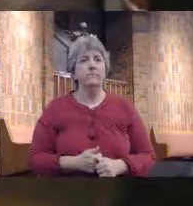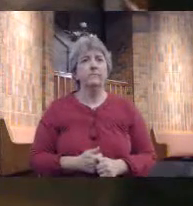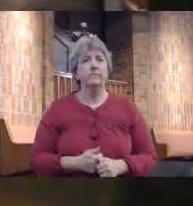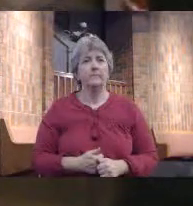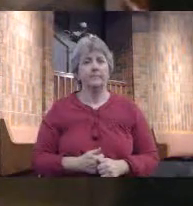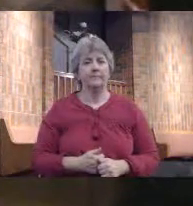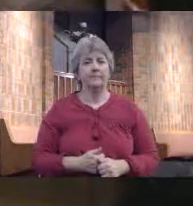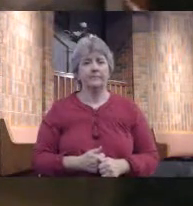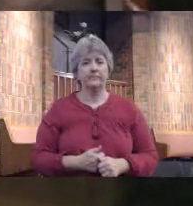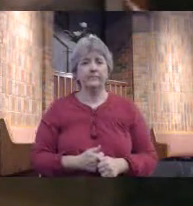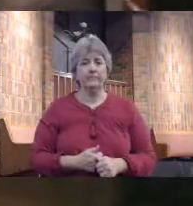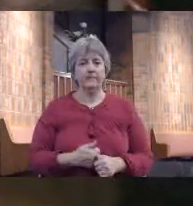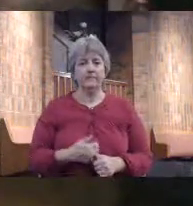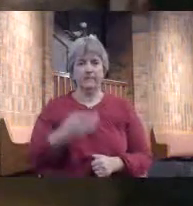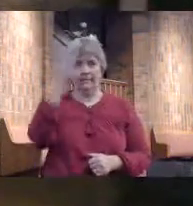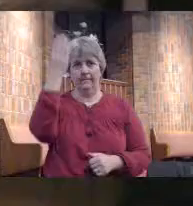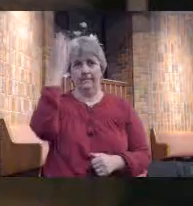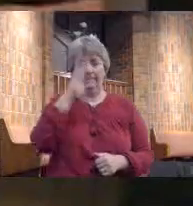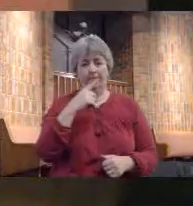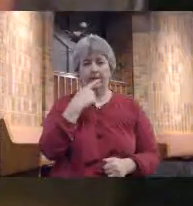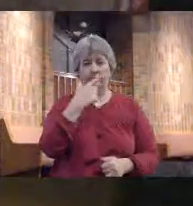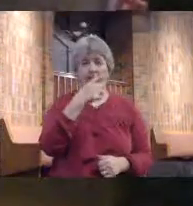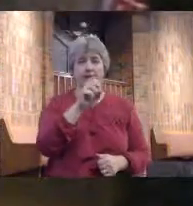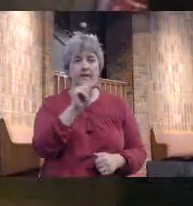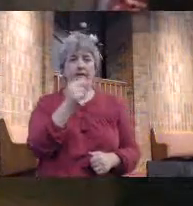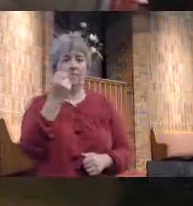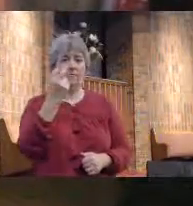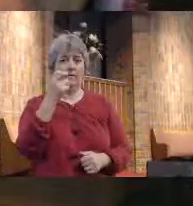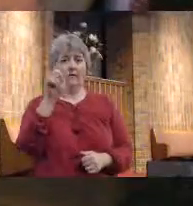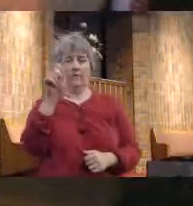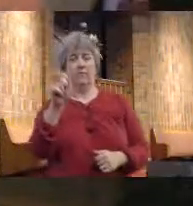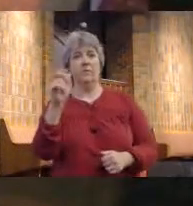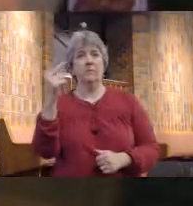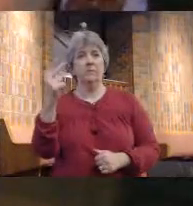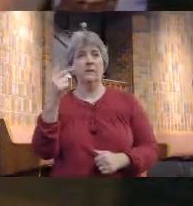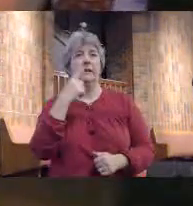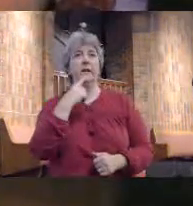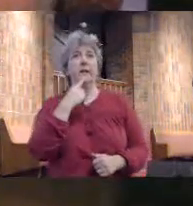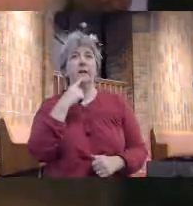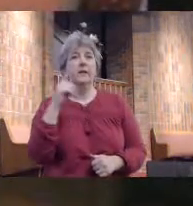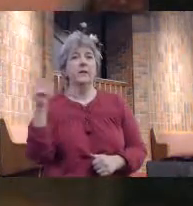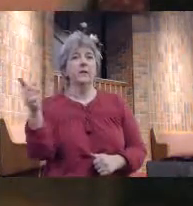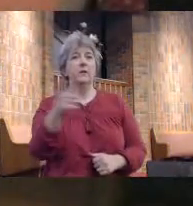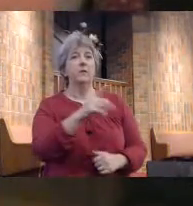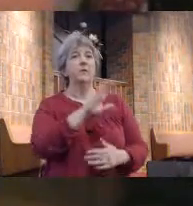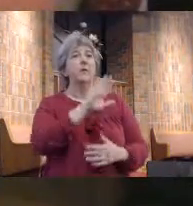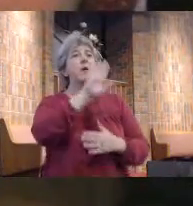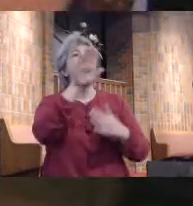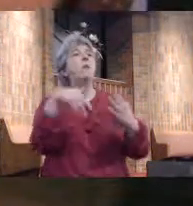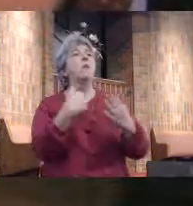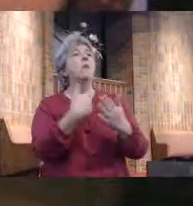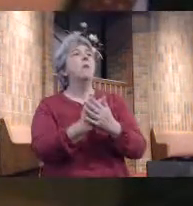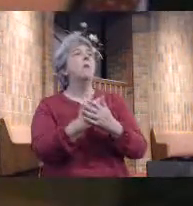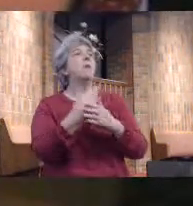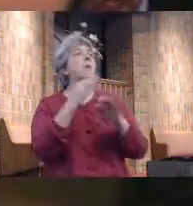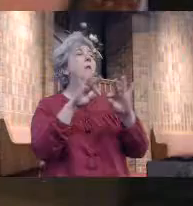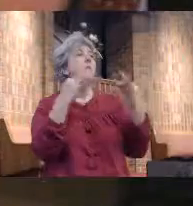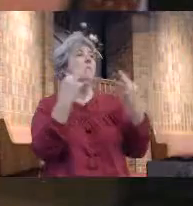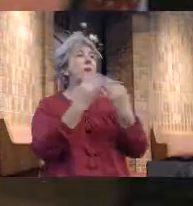And God tells him in Genesis chapter 12, verse 3, in you all nations of the earth will be, or all families of the earth will be